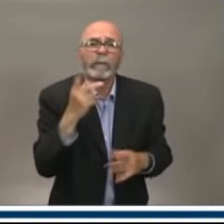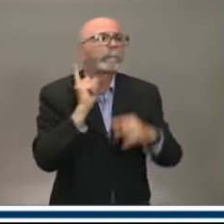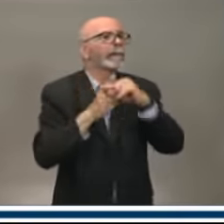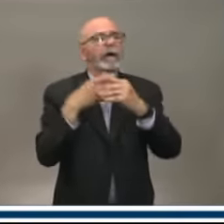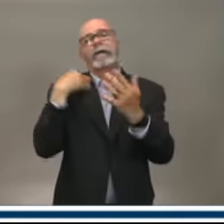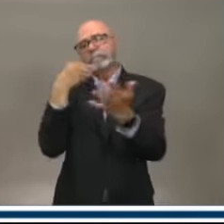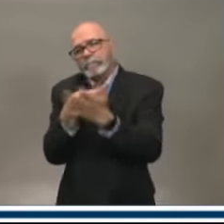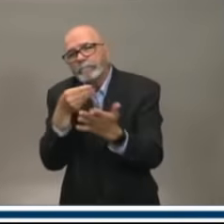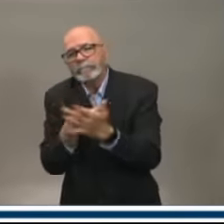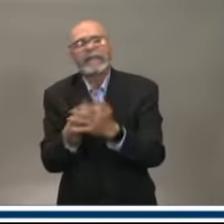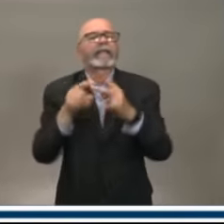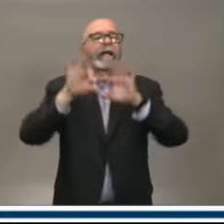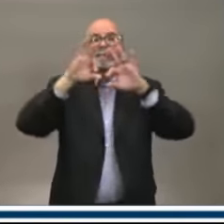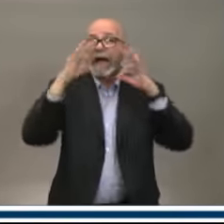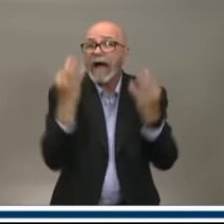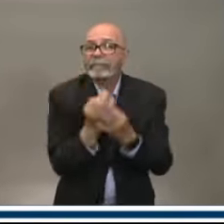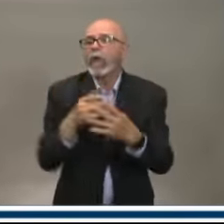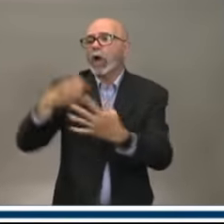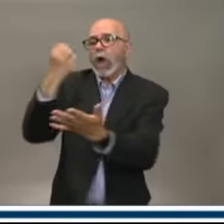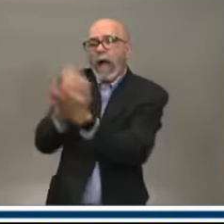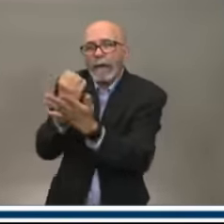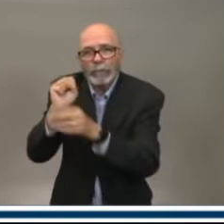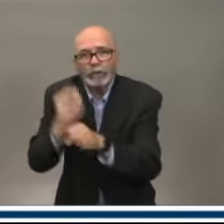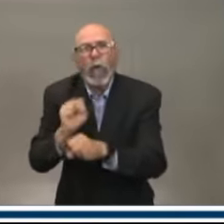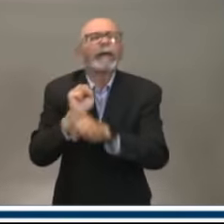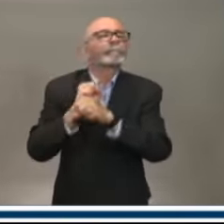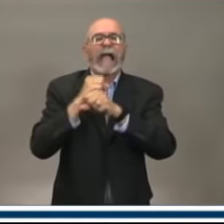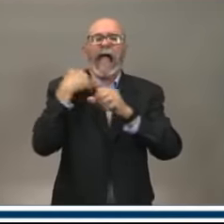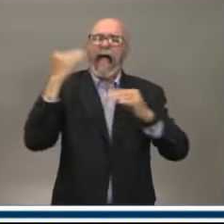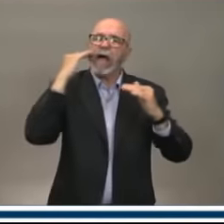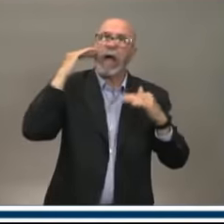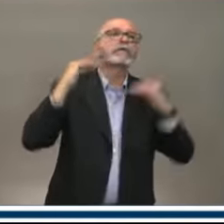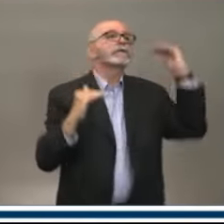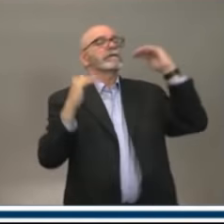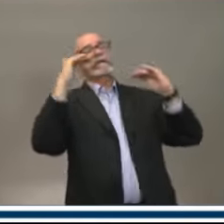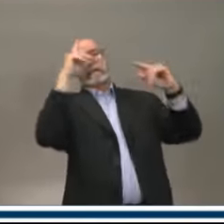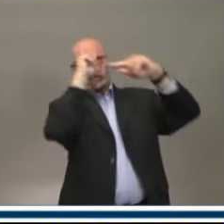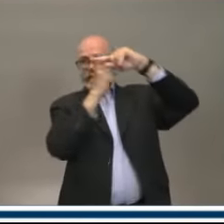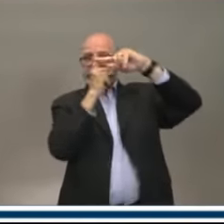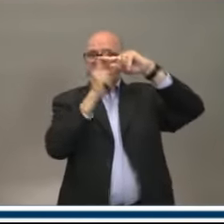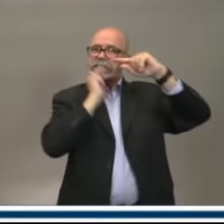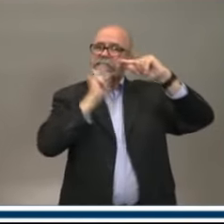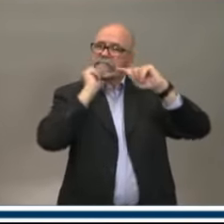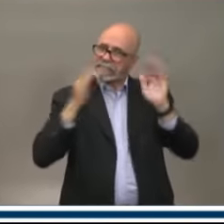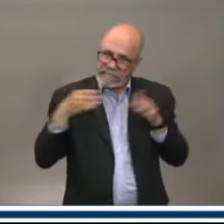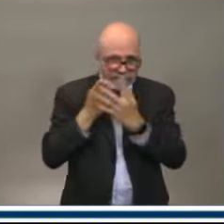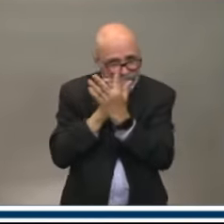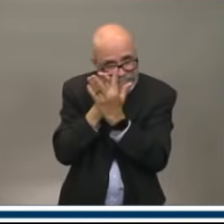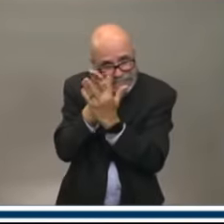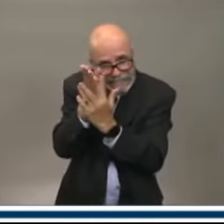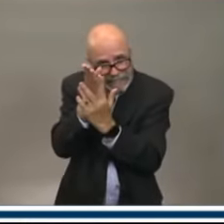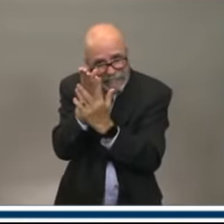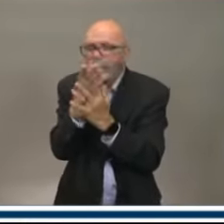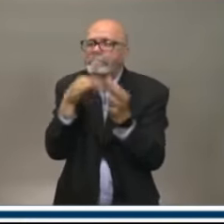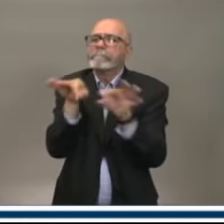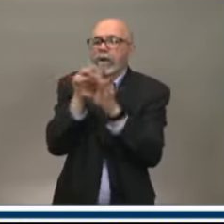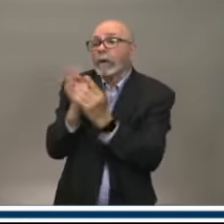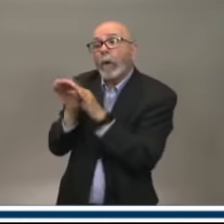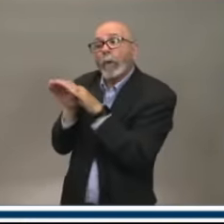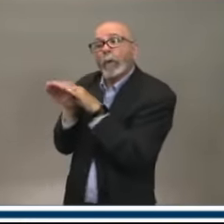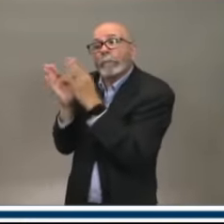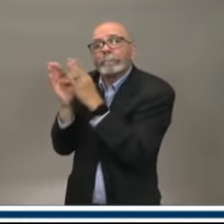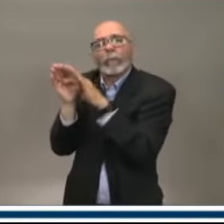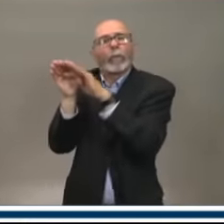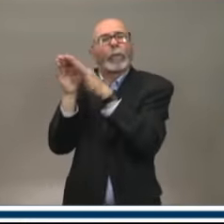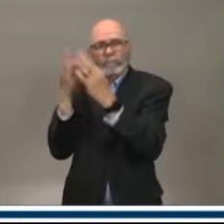So as we reopen up, we need to reopen up so we can address all those impacts and mitigate those impacts